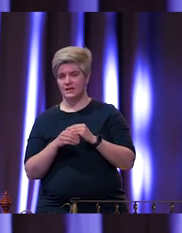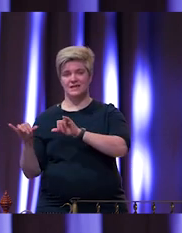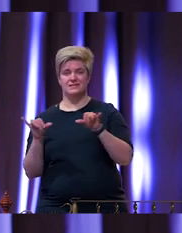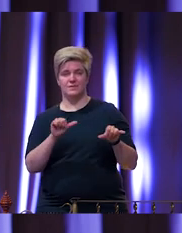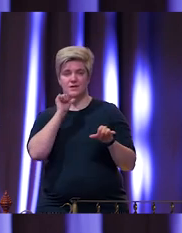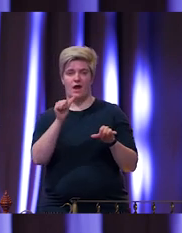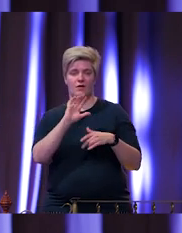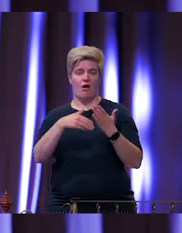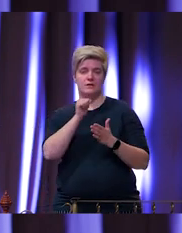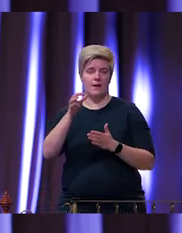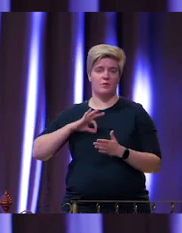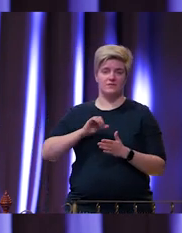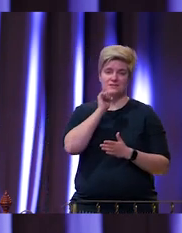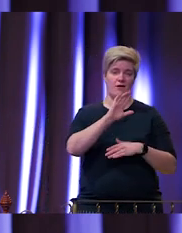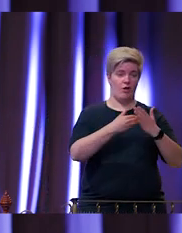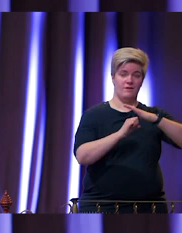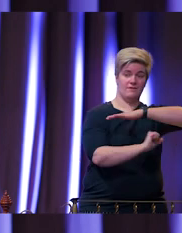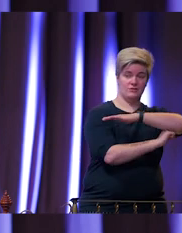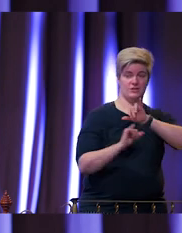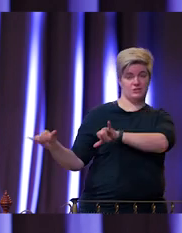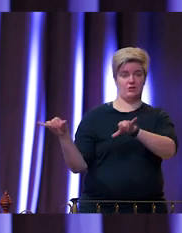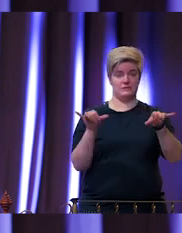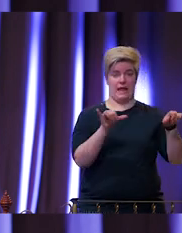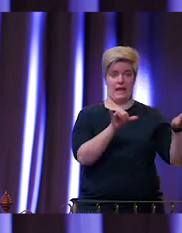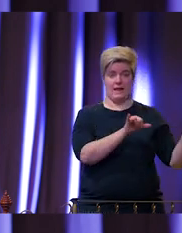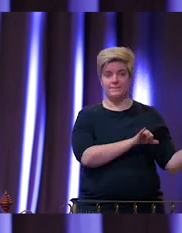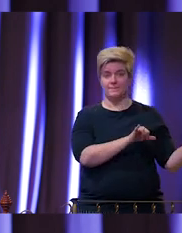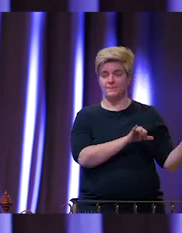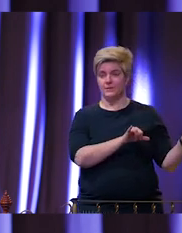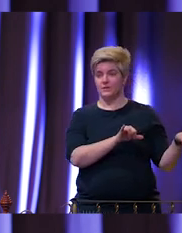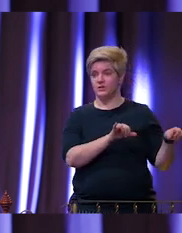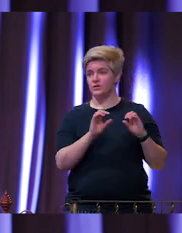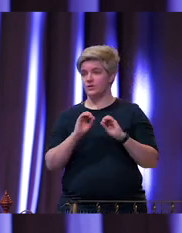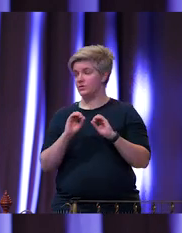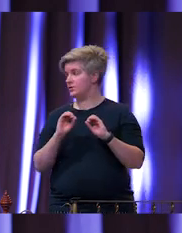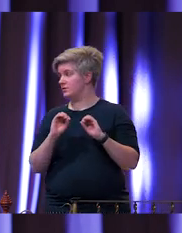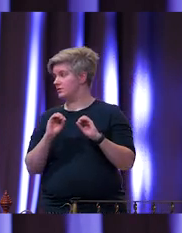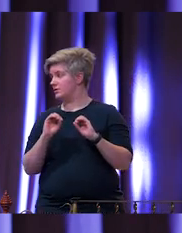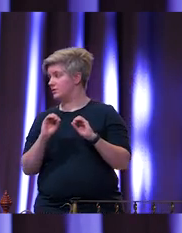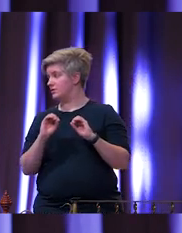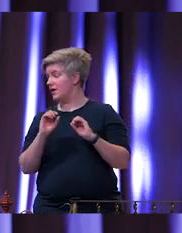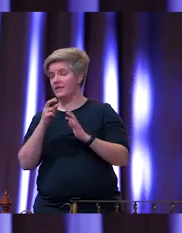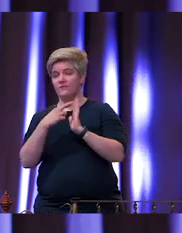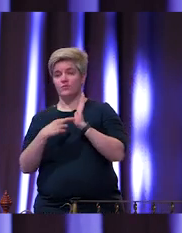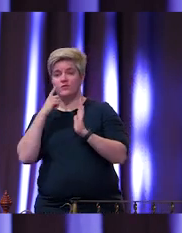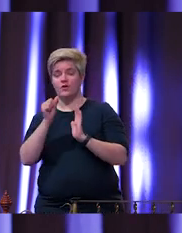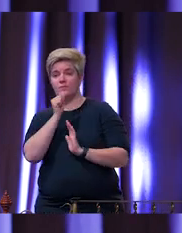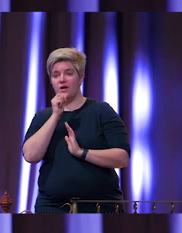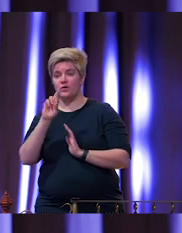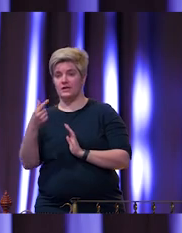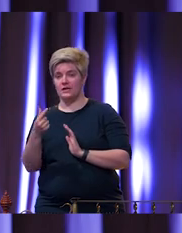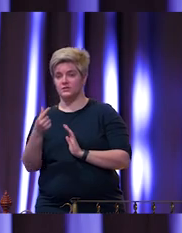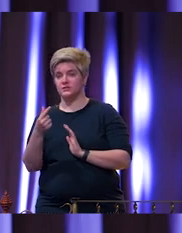all foundations are the same. So there actually are rules for private foundations, and I'm not dodging the question and hiding behind the private foundation